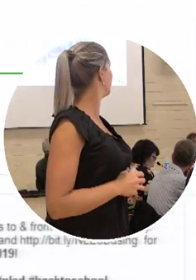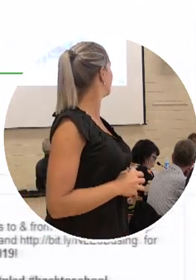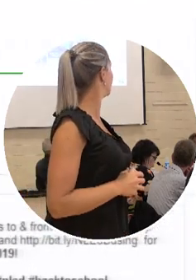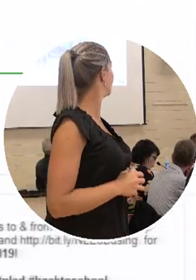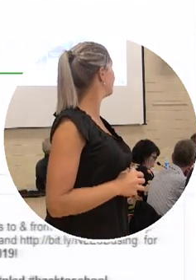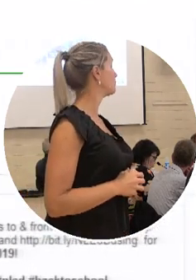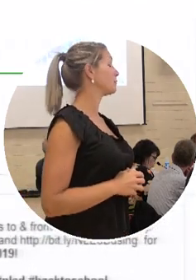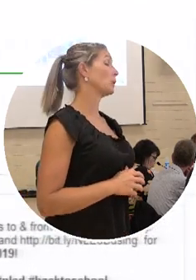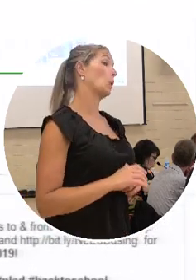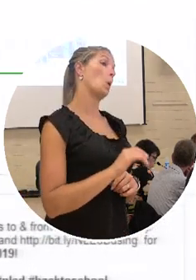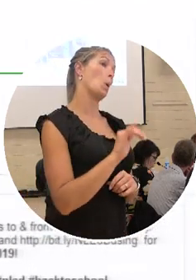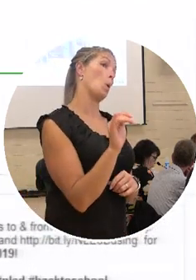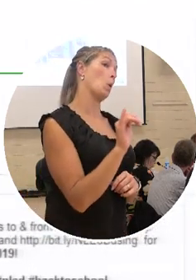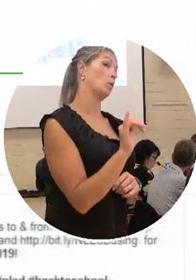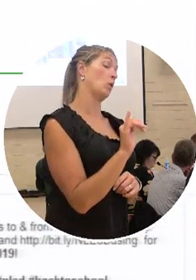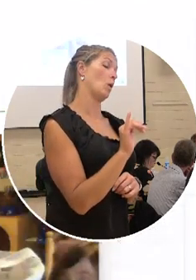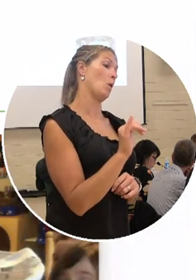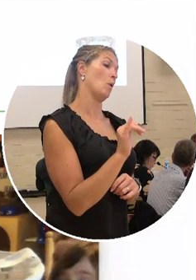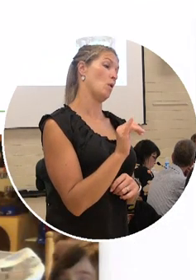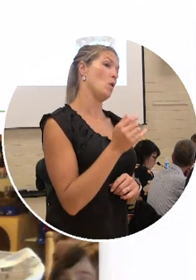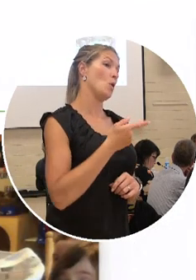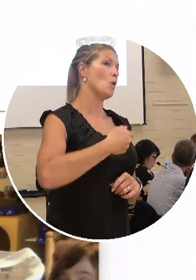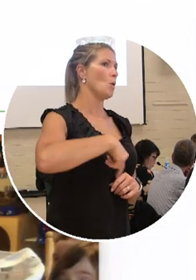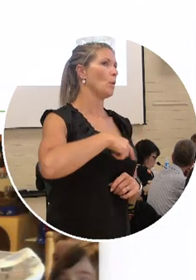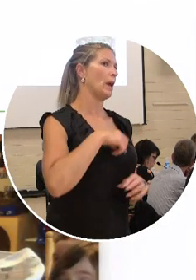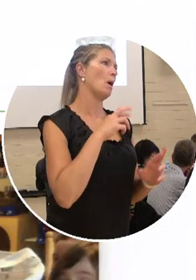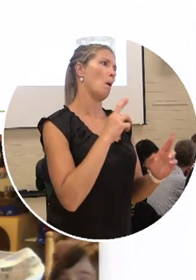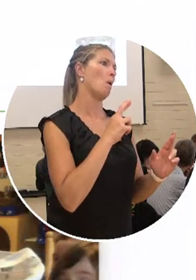And we're hoping that it has a positive effect, obviously.